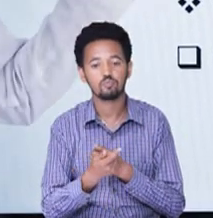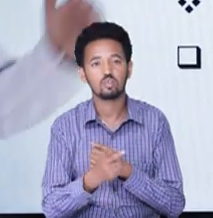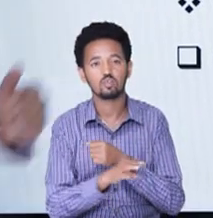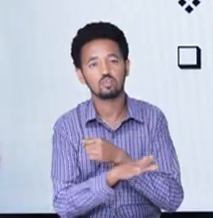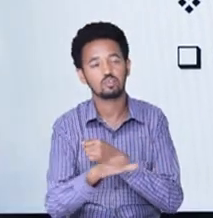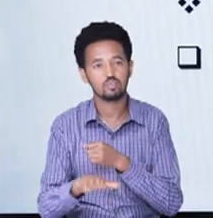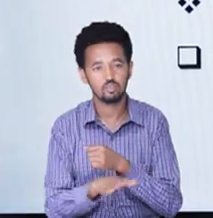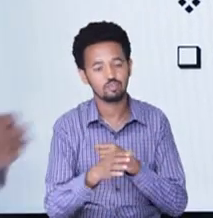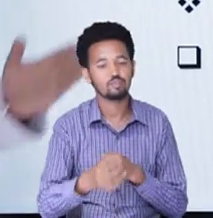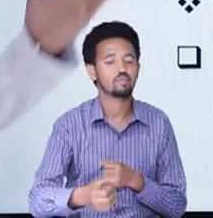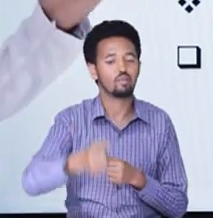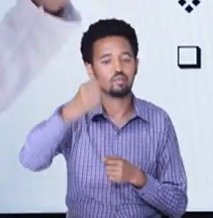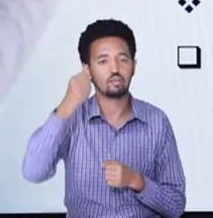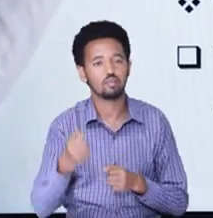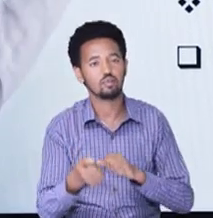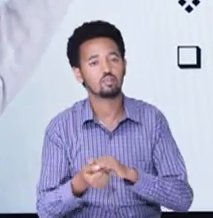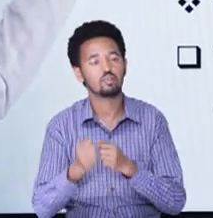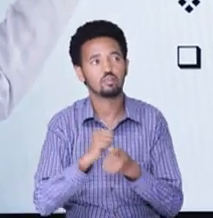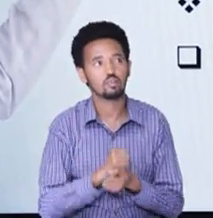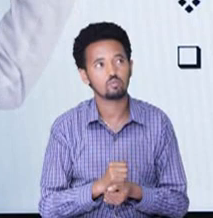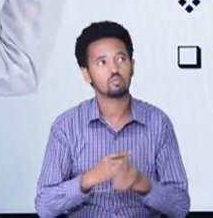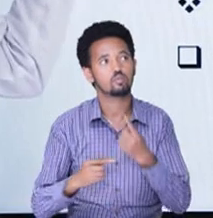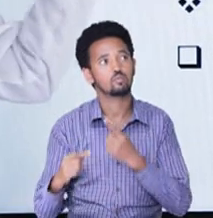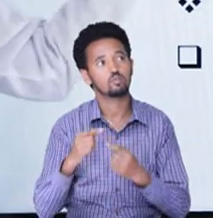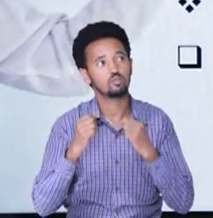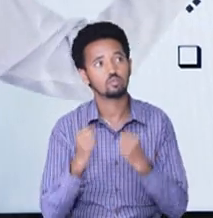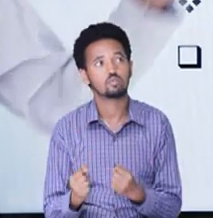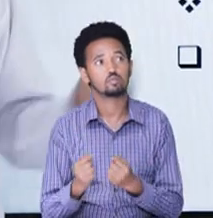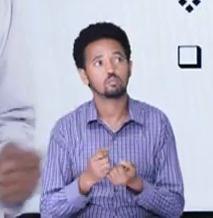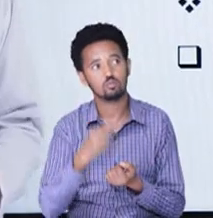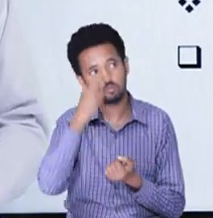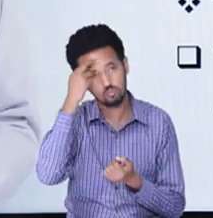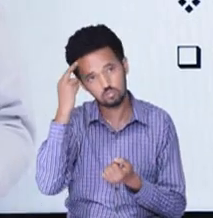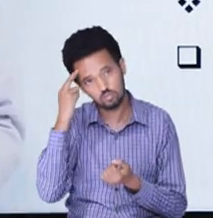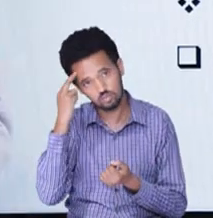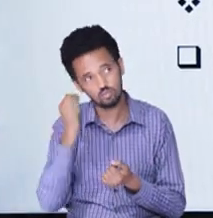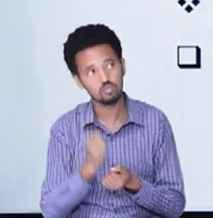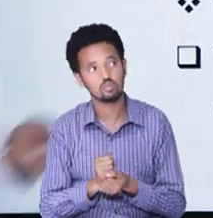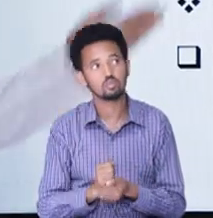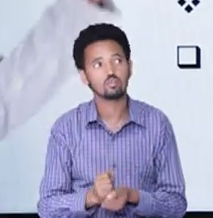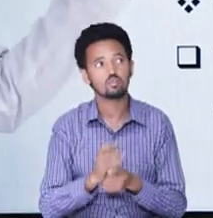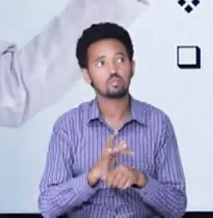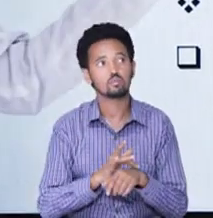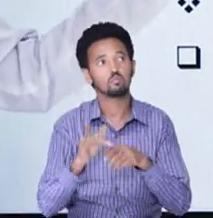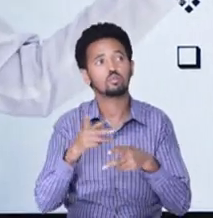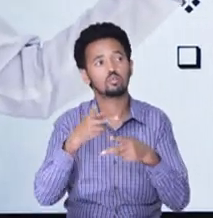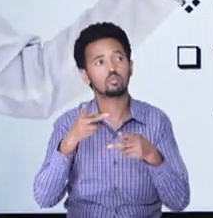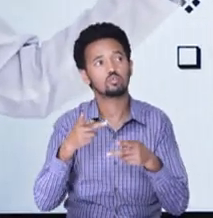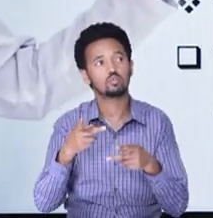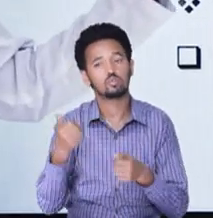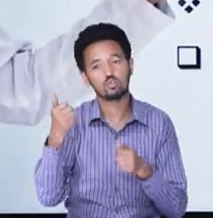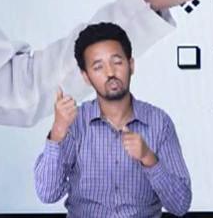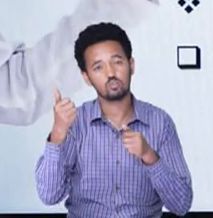1788, things were made worse by very hard harvest and caused by the bad weather. Food was scarce